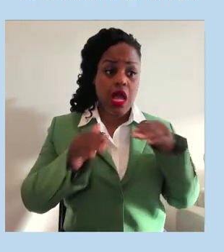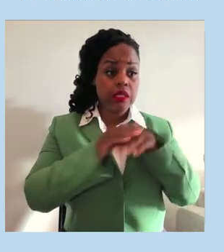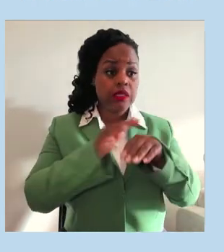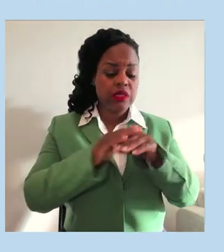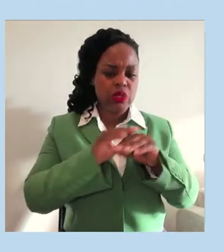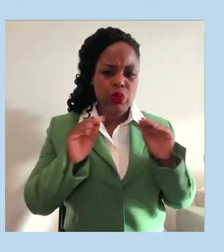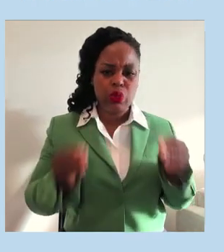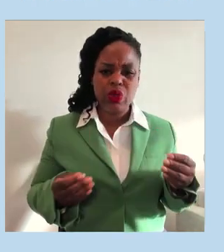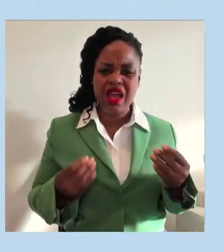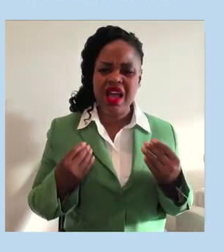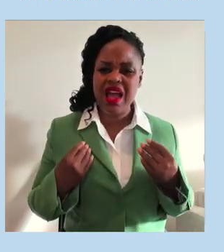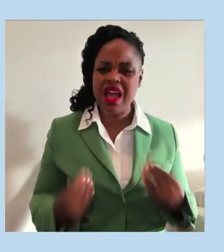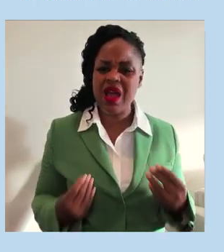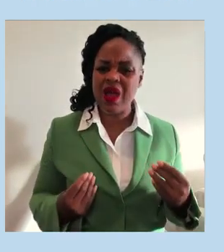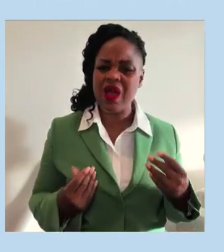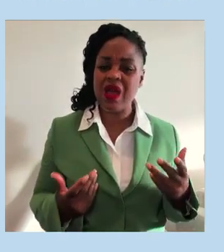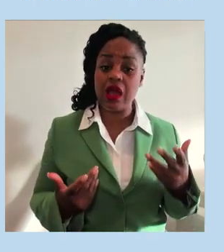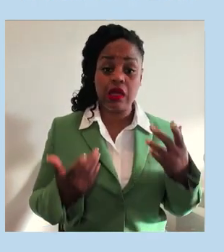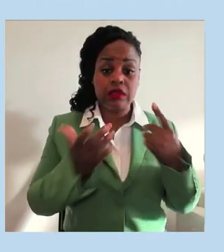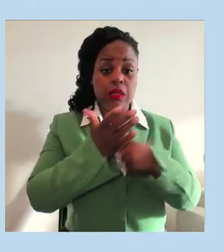our life and security.